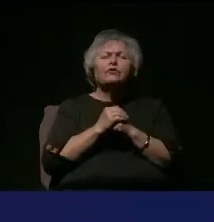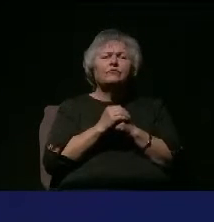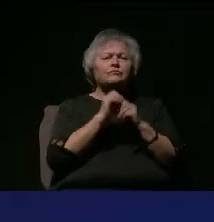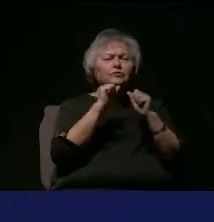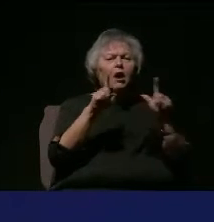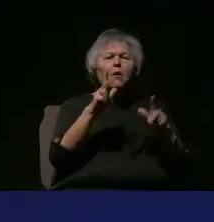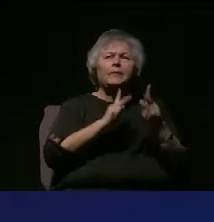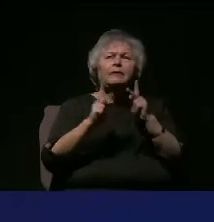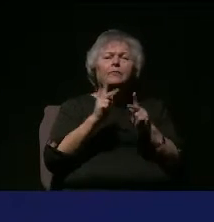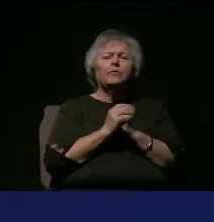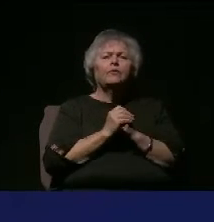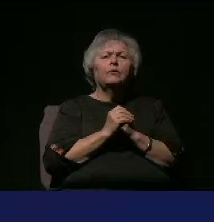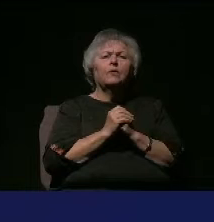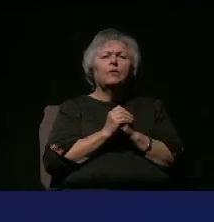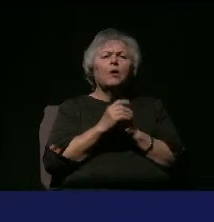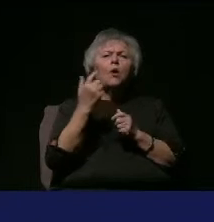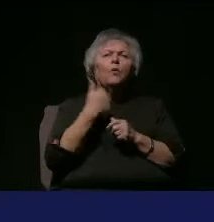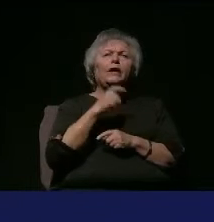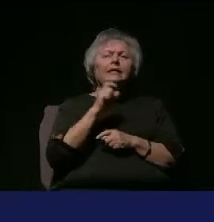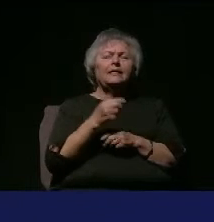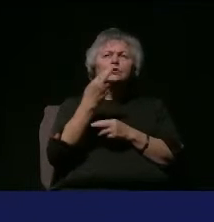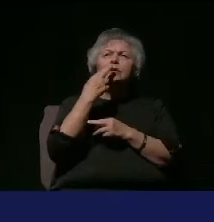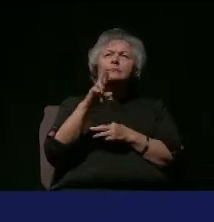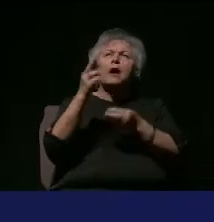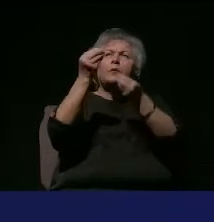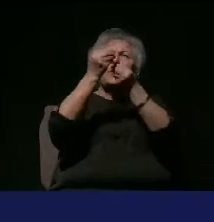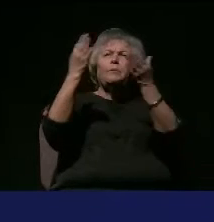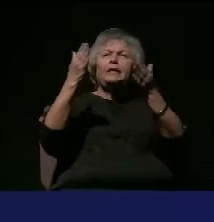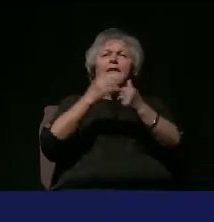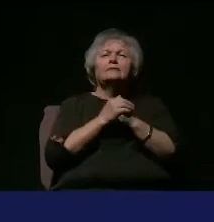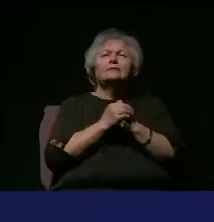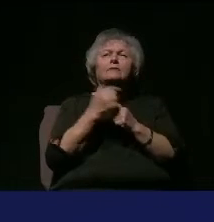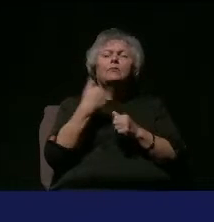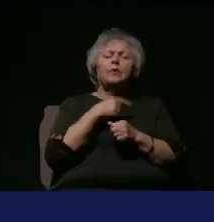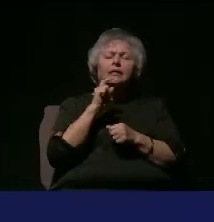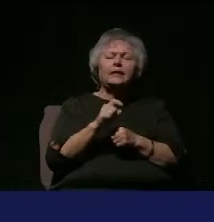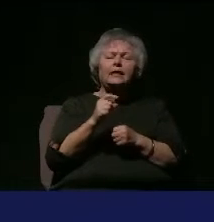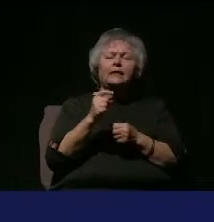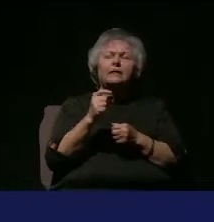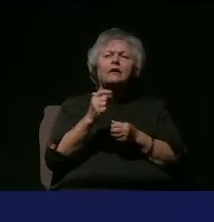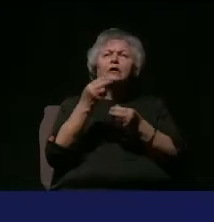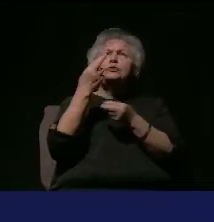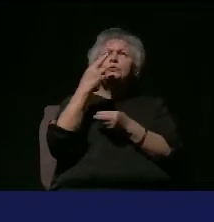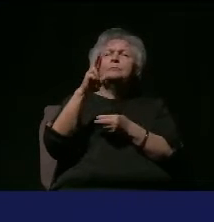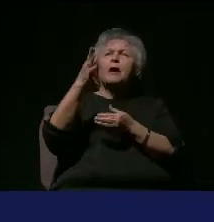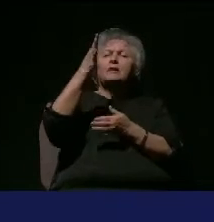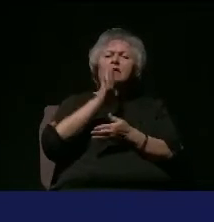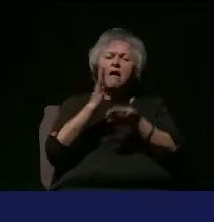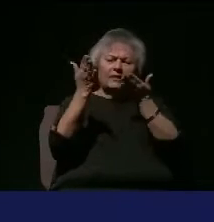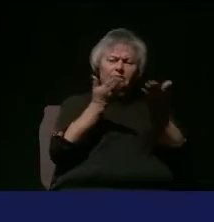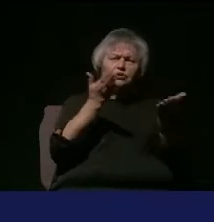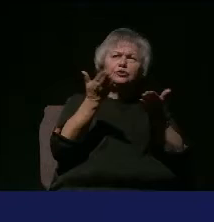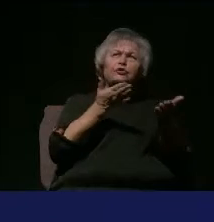our response to that grace should be to respond with obedience and fervor and to serve God in a way that honors Him